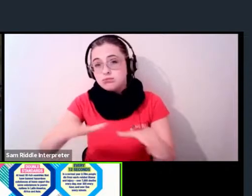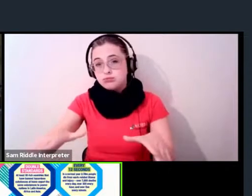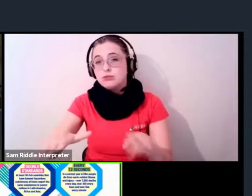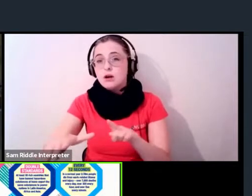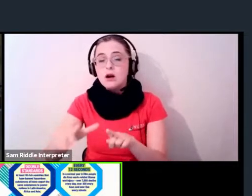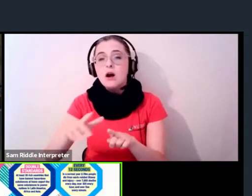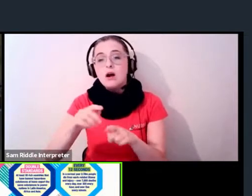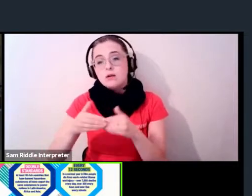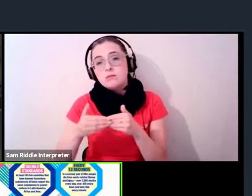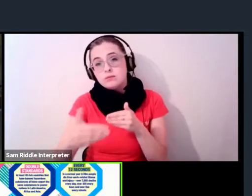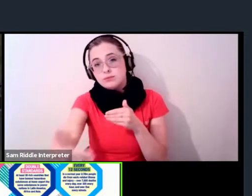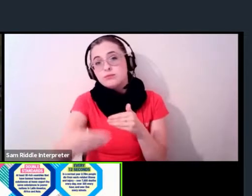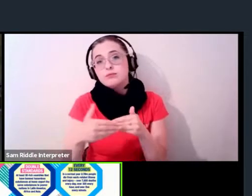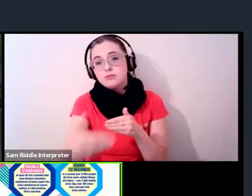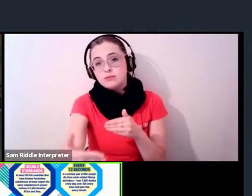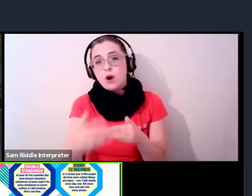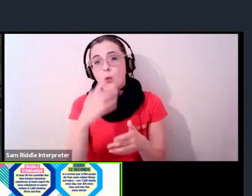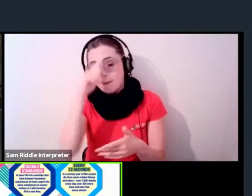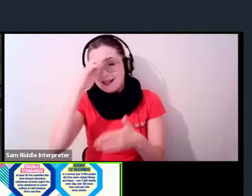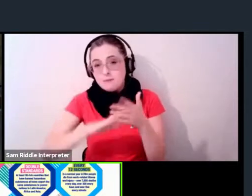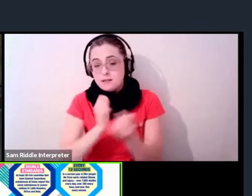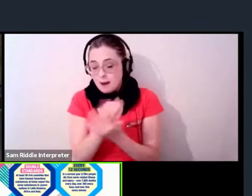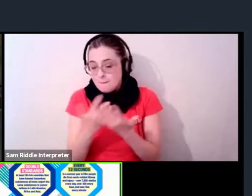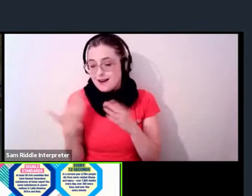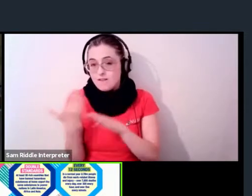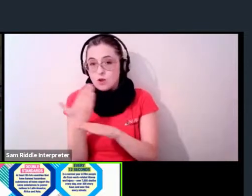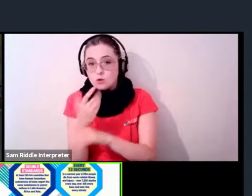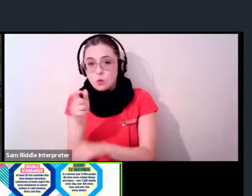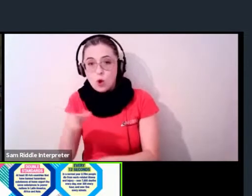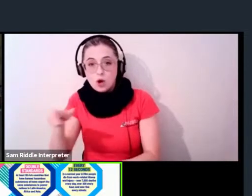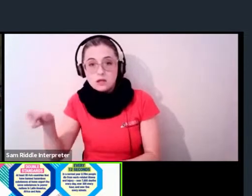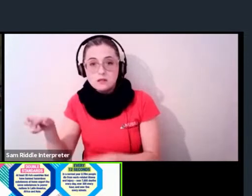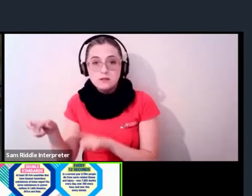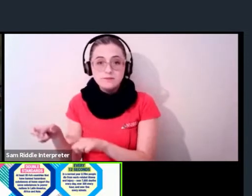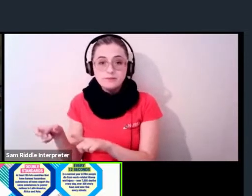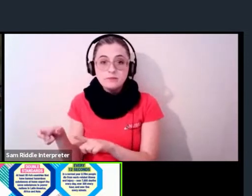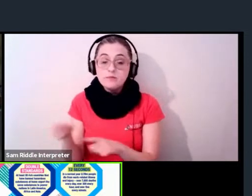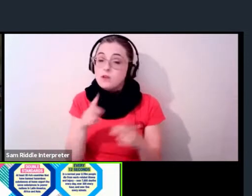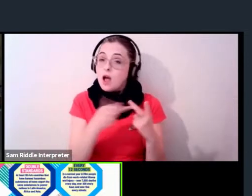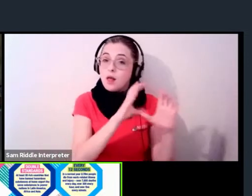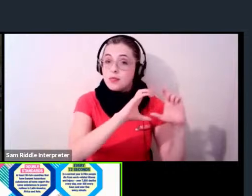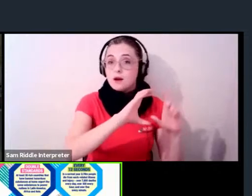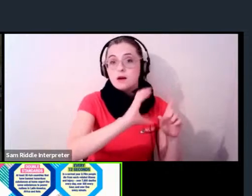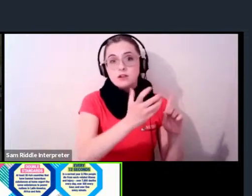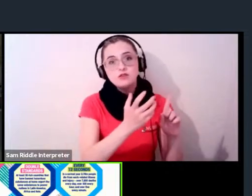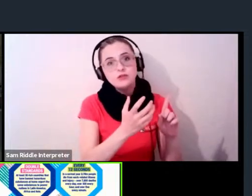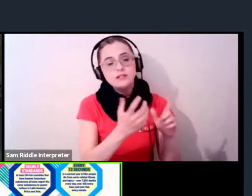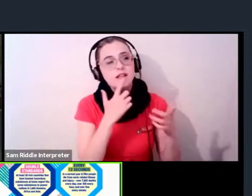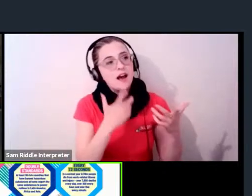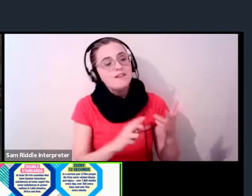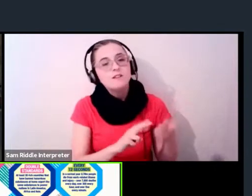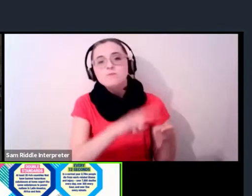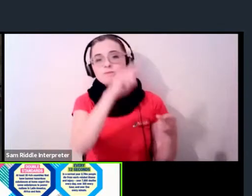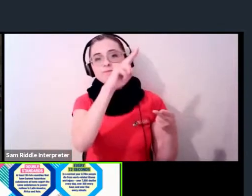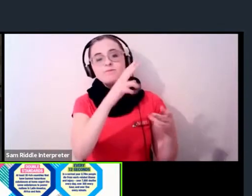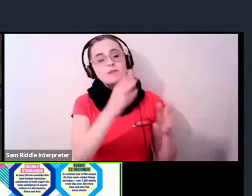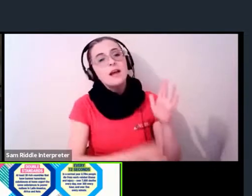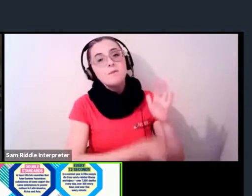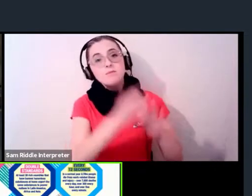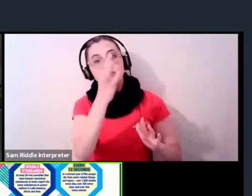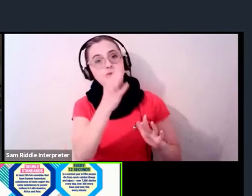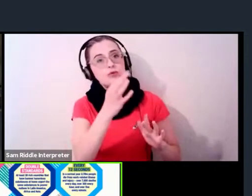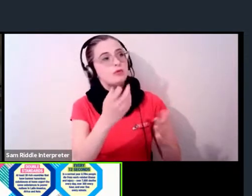workers. Whilst other countries move to increase the important role of health and safety of workers and their representatives by